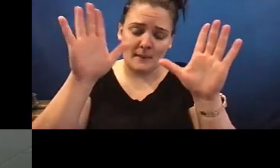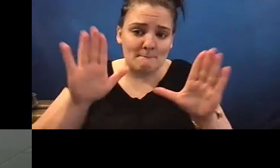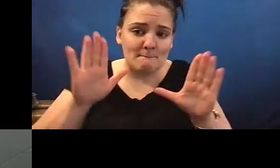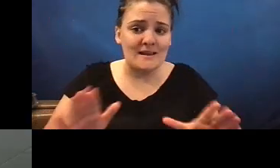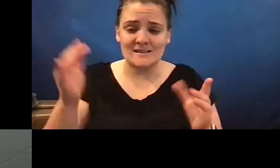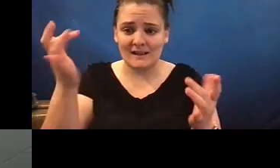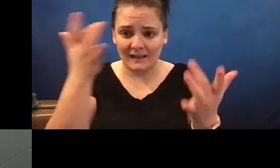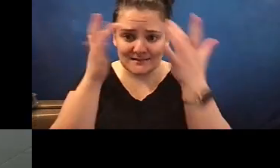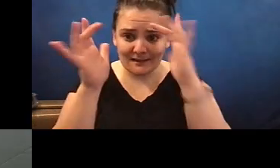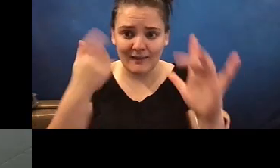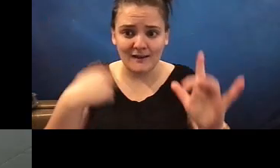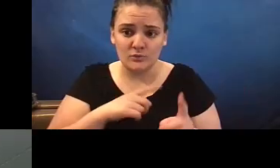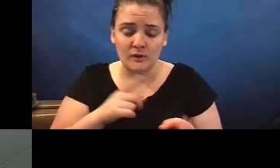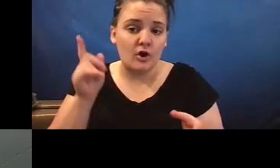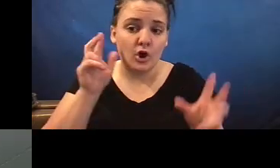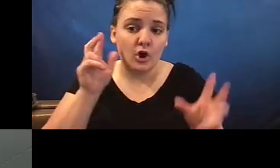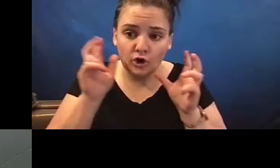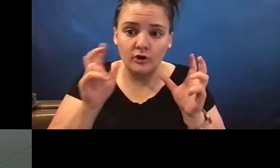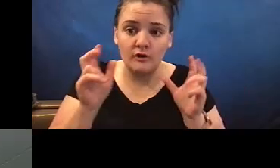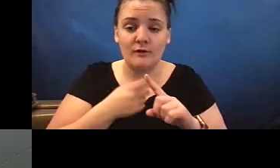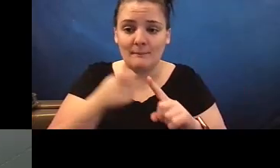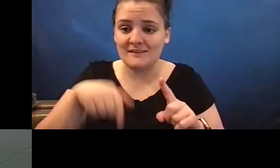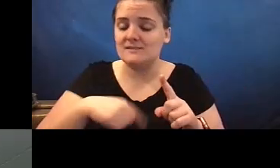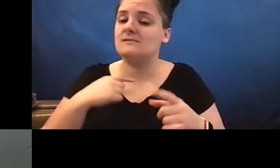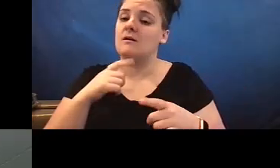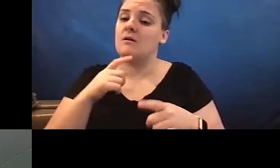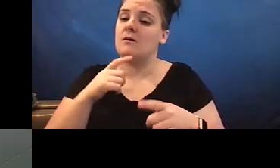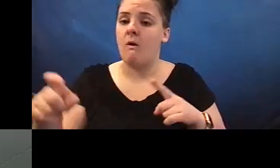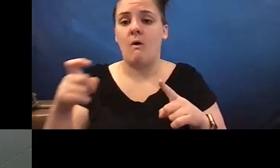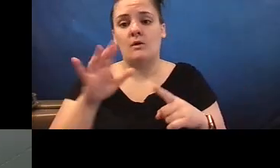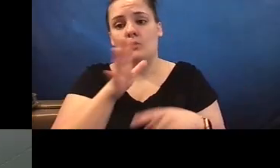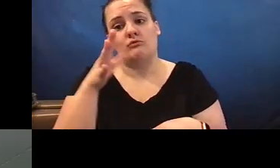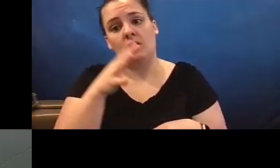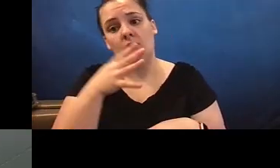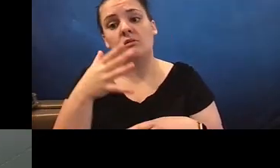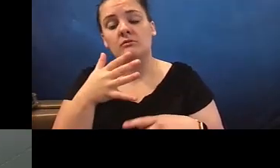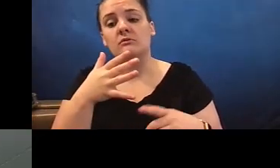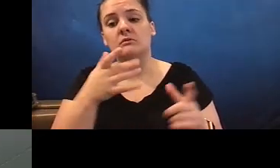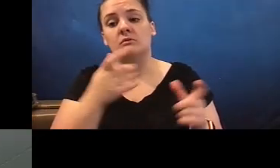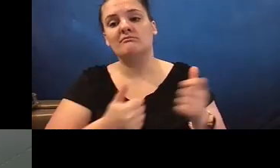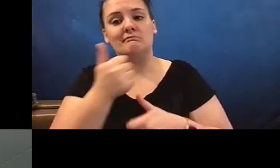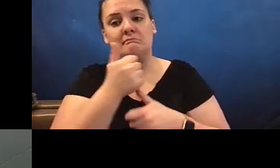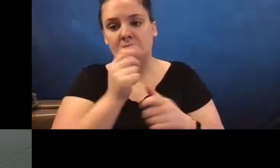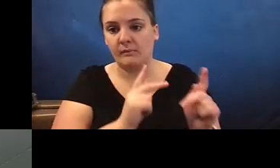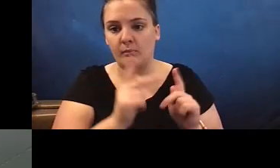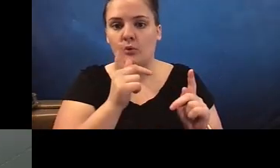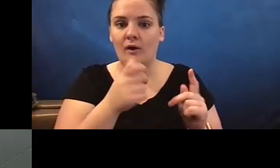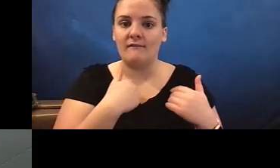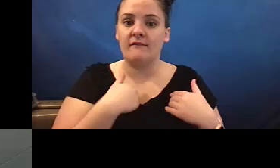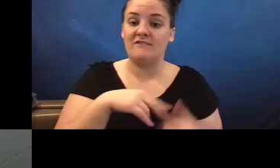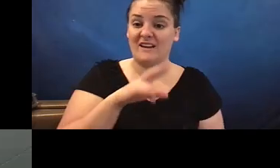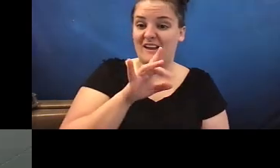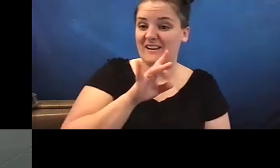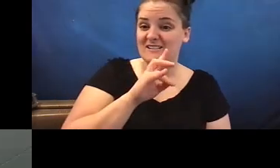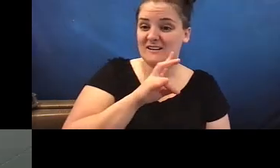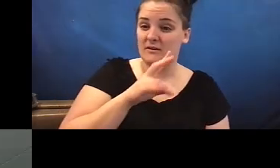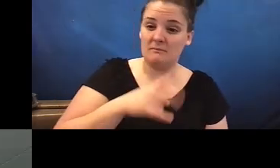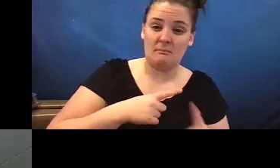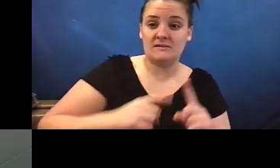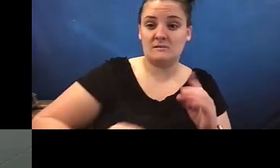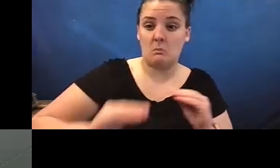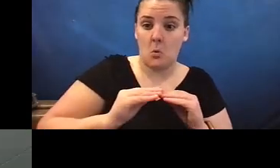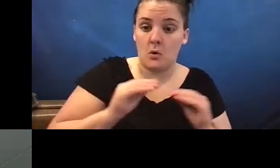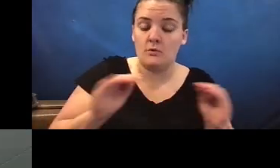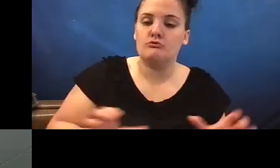much on this call with our 4 rural hospital CEOs, and behind them are 87 plus more that step up every day to do good